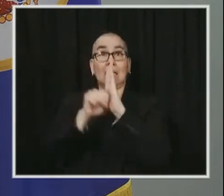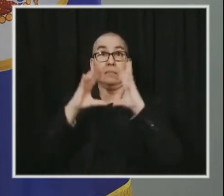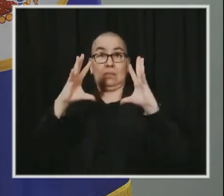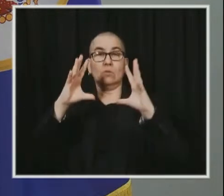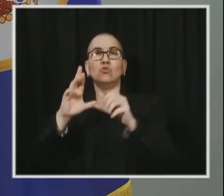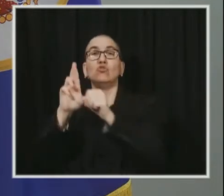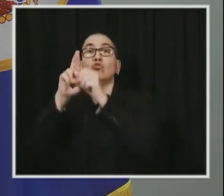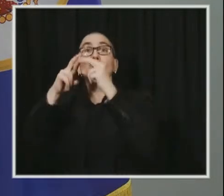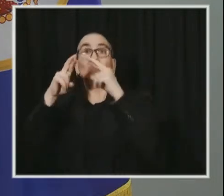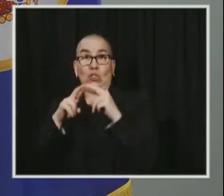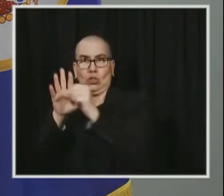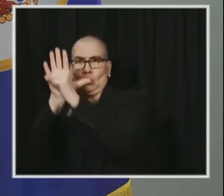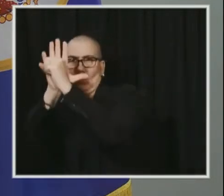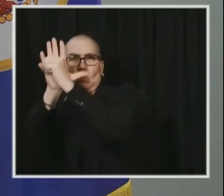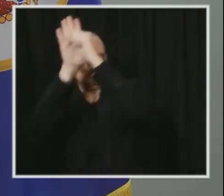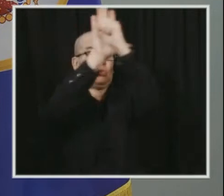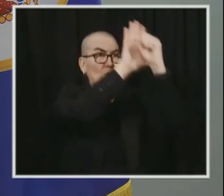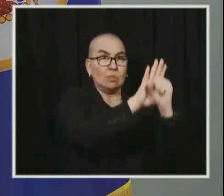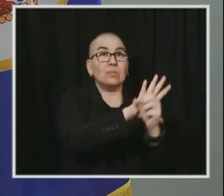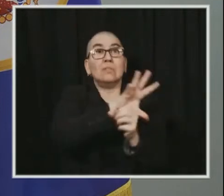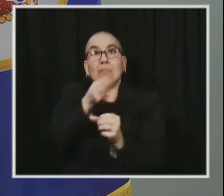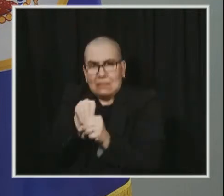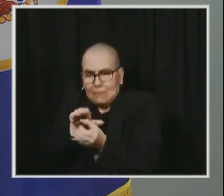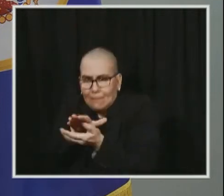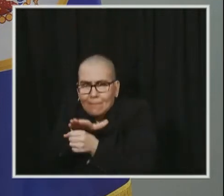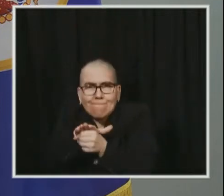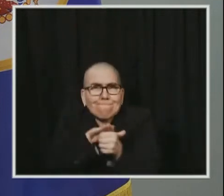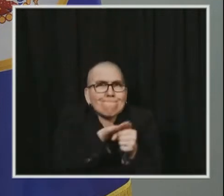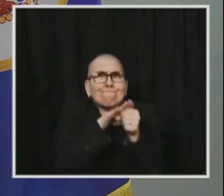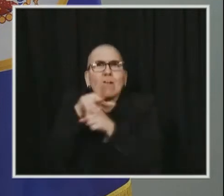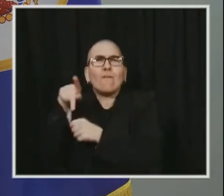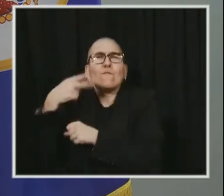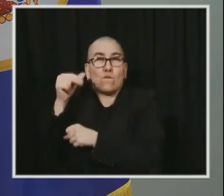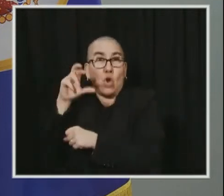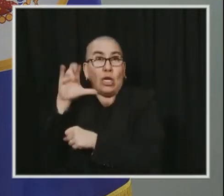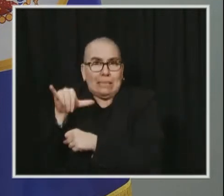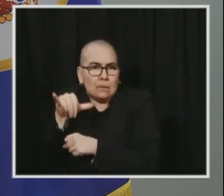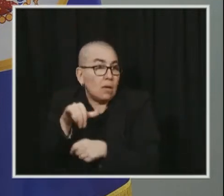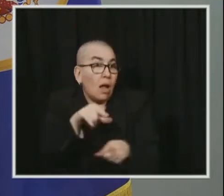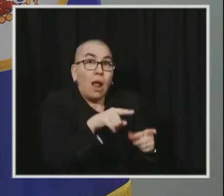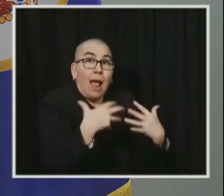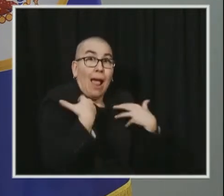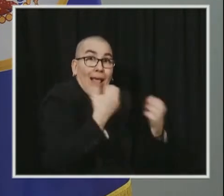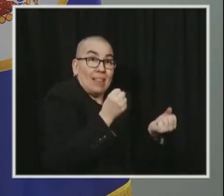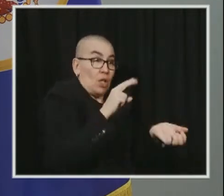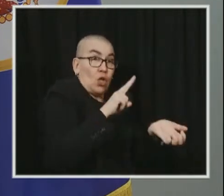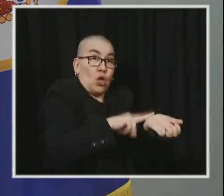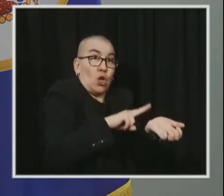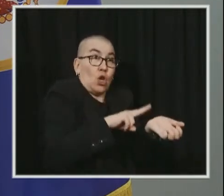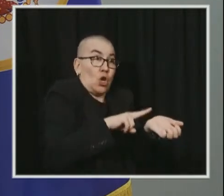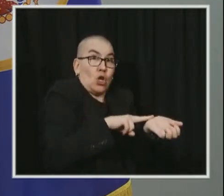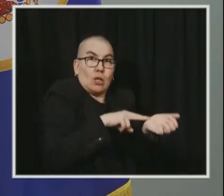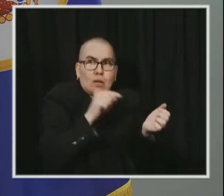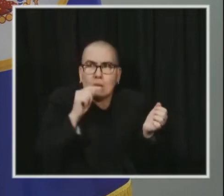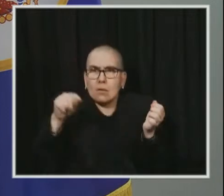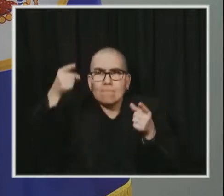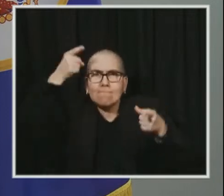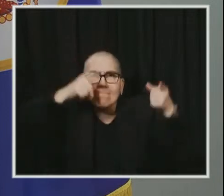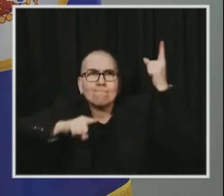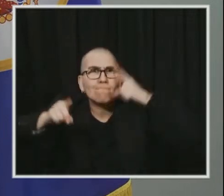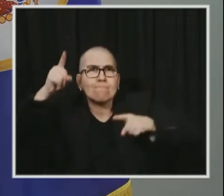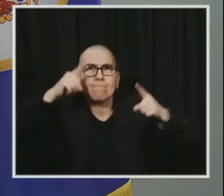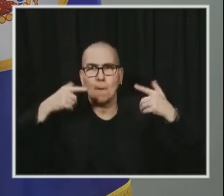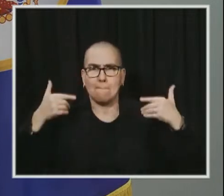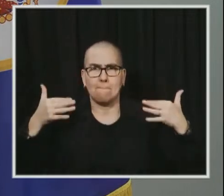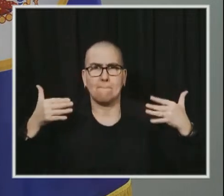local pharmacies, and public health to get vaccinations done as fast, safely, and equitably as possible. Supply